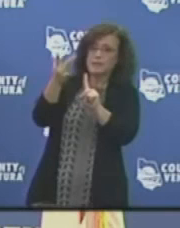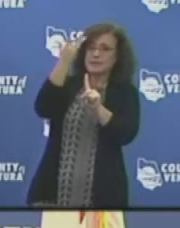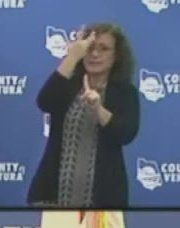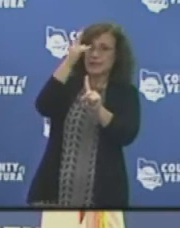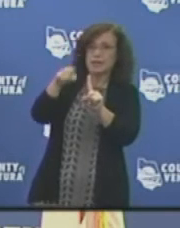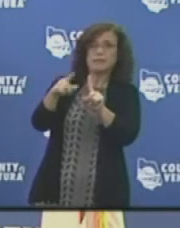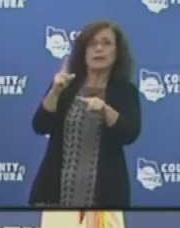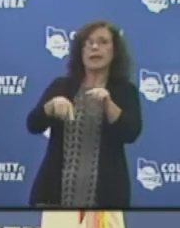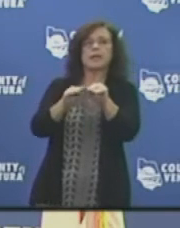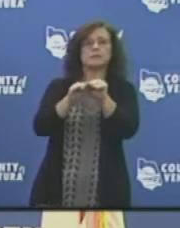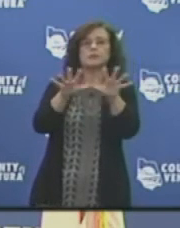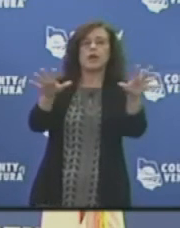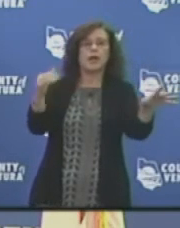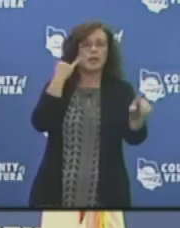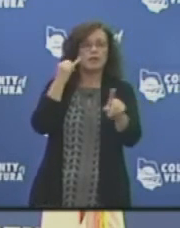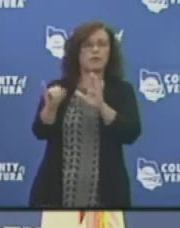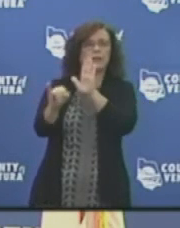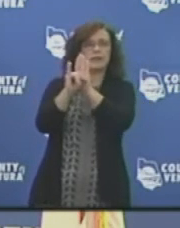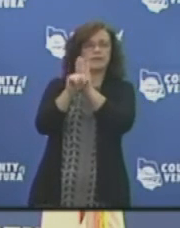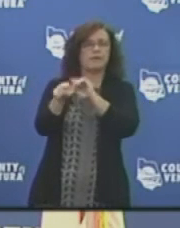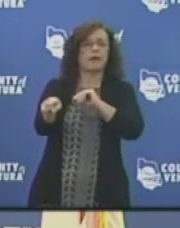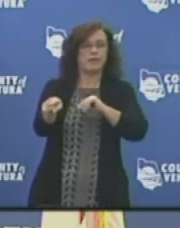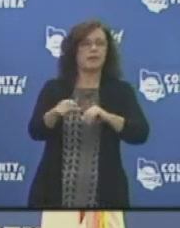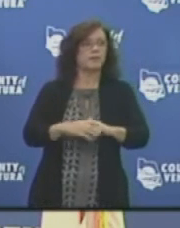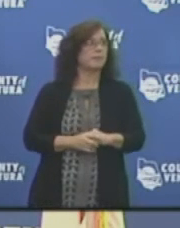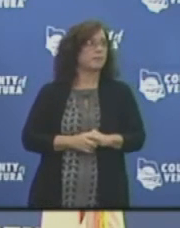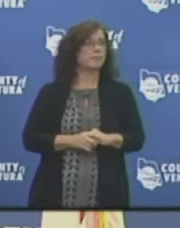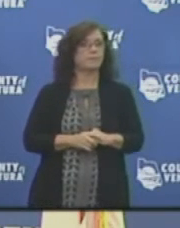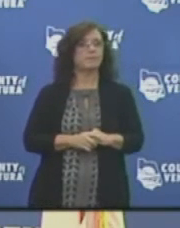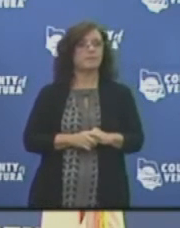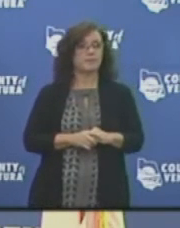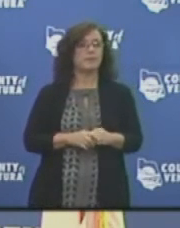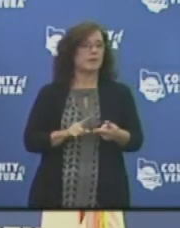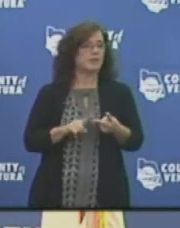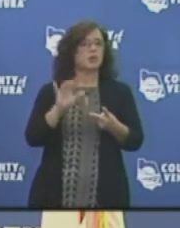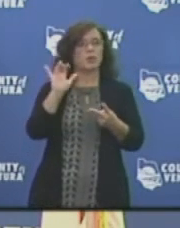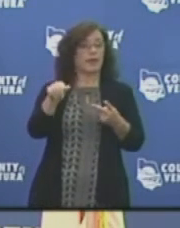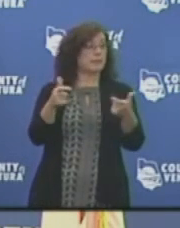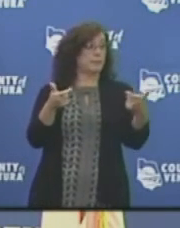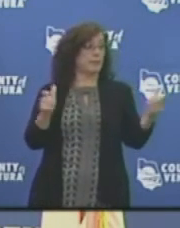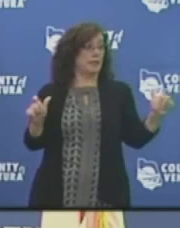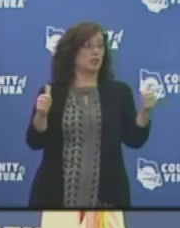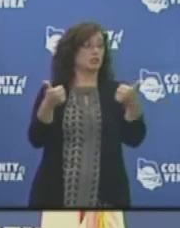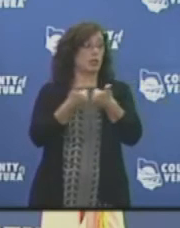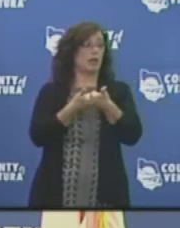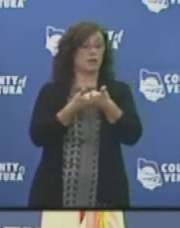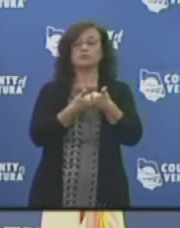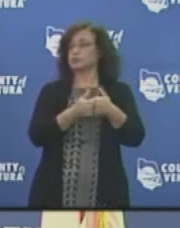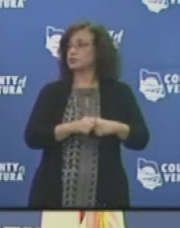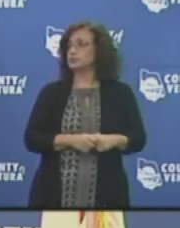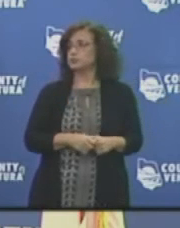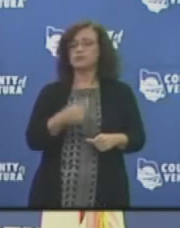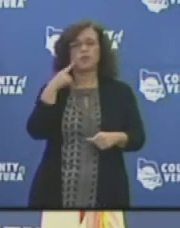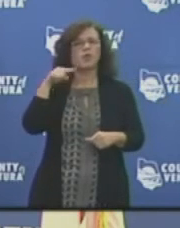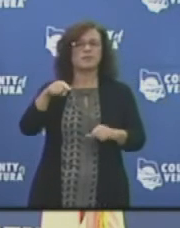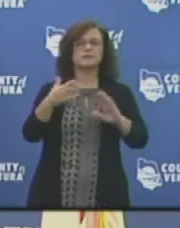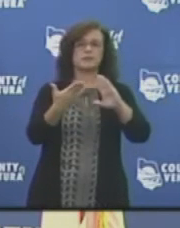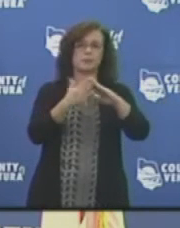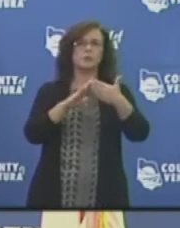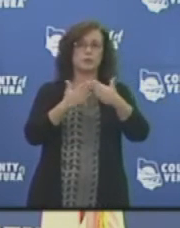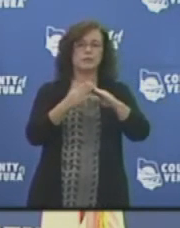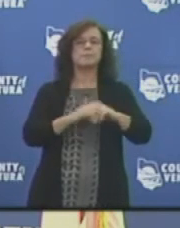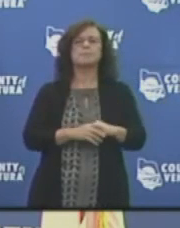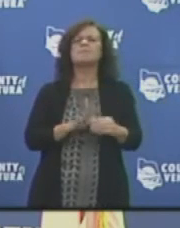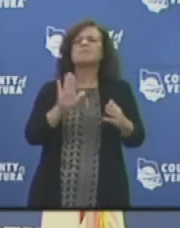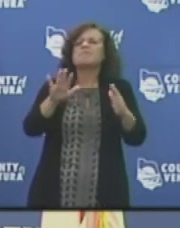it. And that's a huge challenge for our community. So how can you help